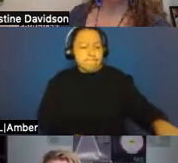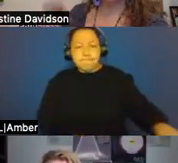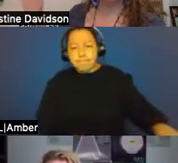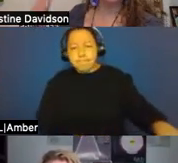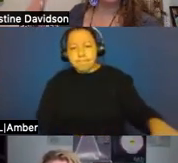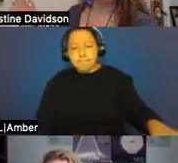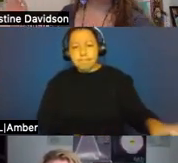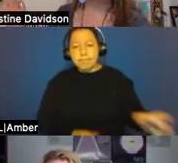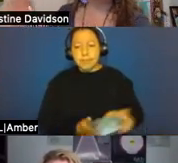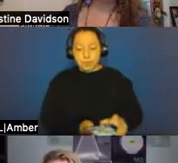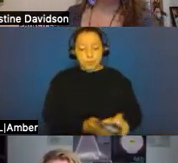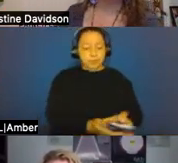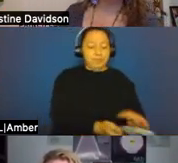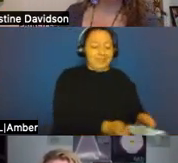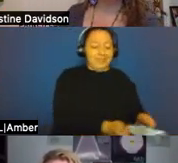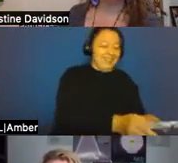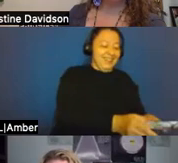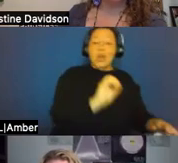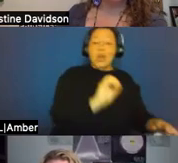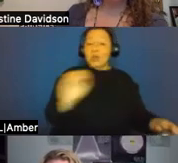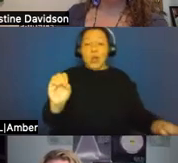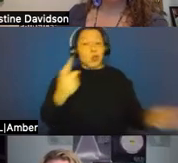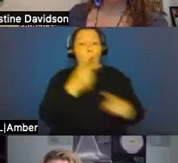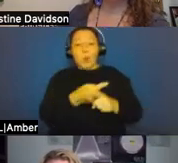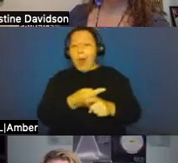It's like there's no right or wrong here, just a discussion.